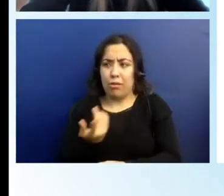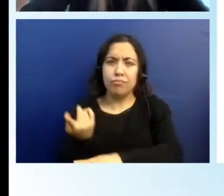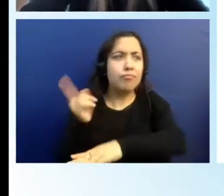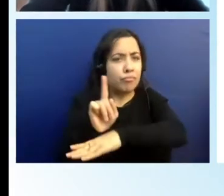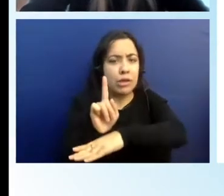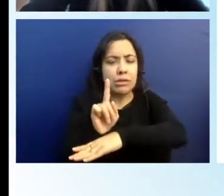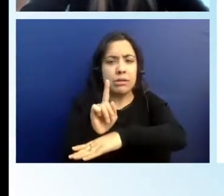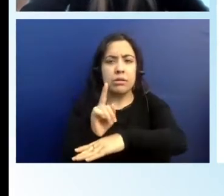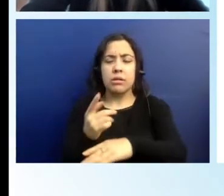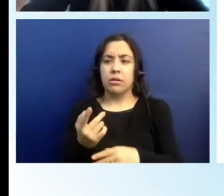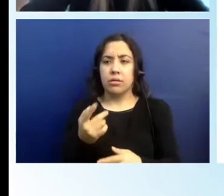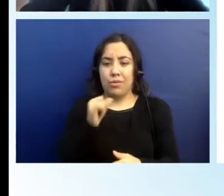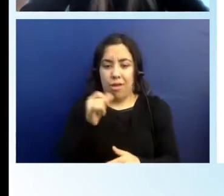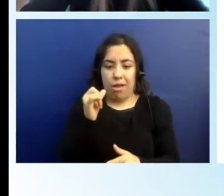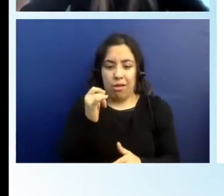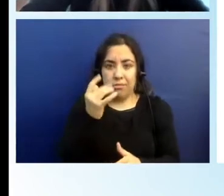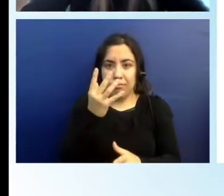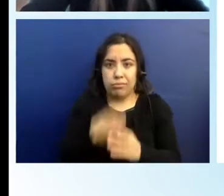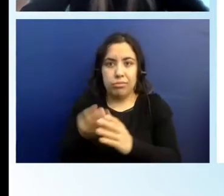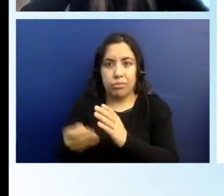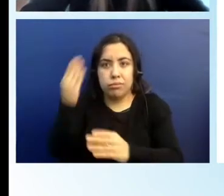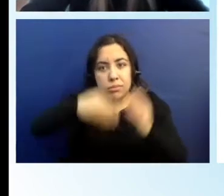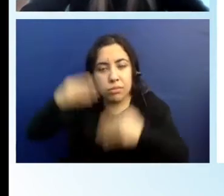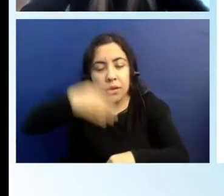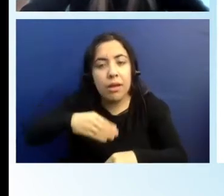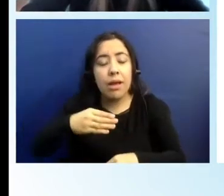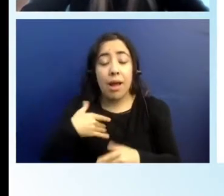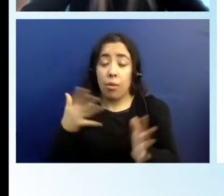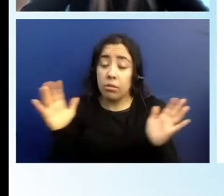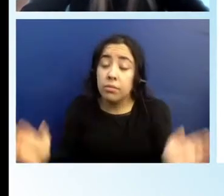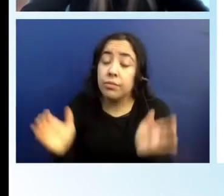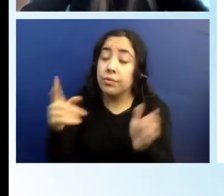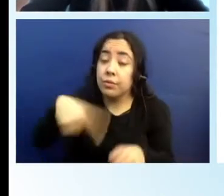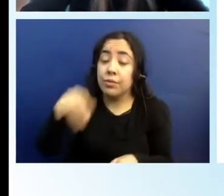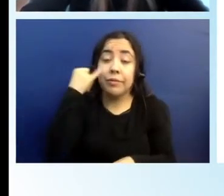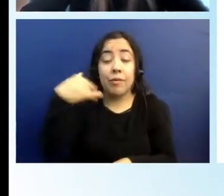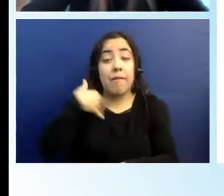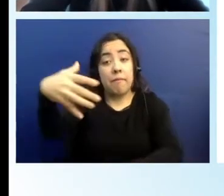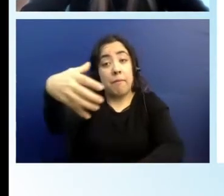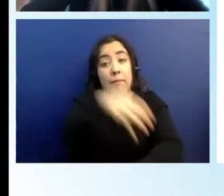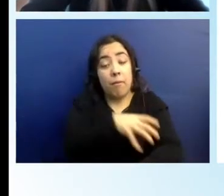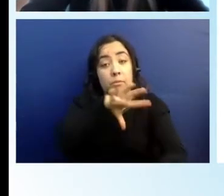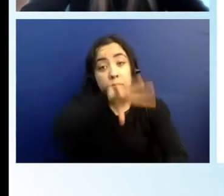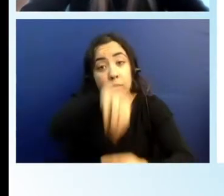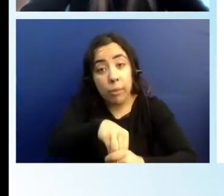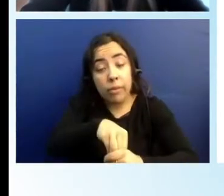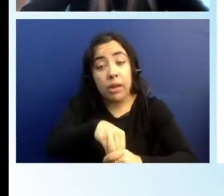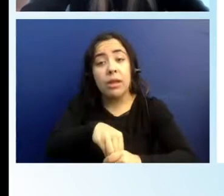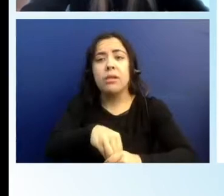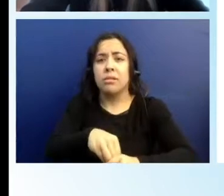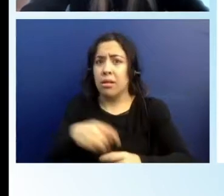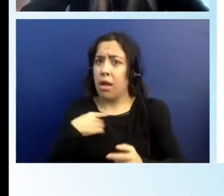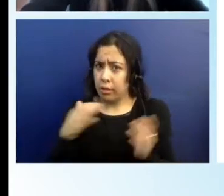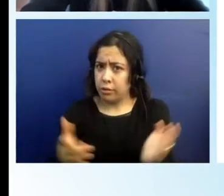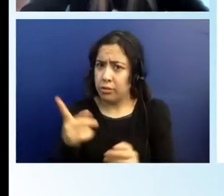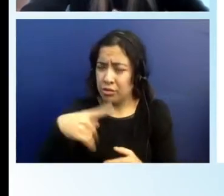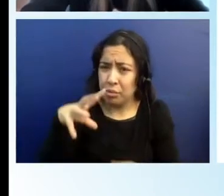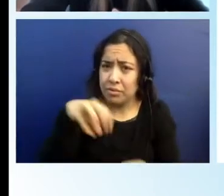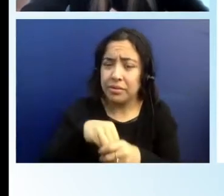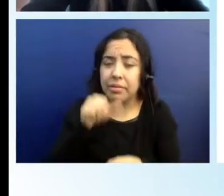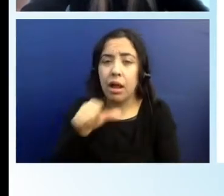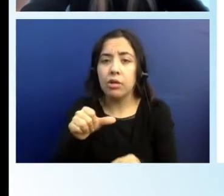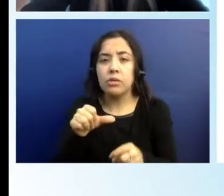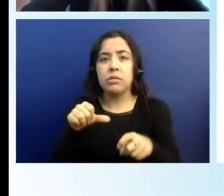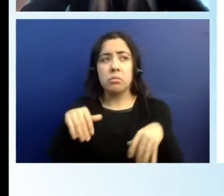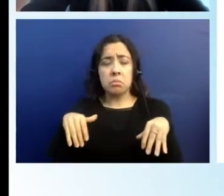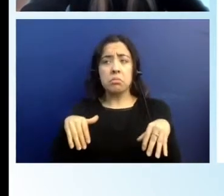you know, everyone that has the power to be a part of this process, to participate and not to sit on the sideline. You know, we have